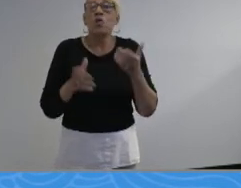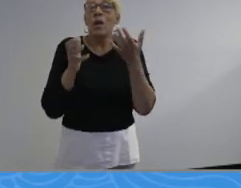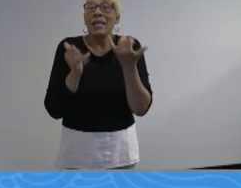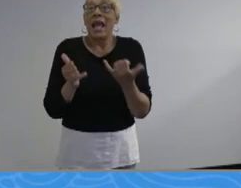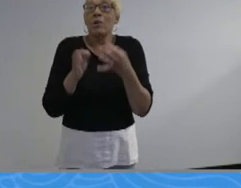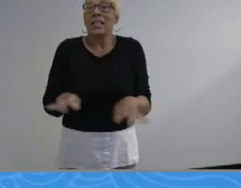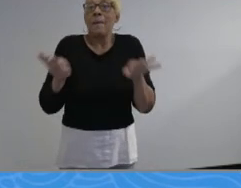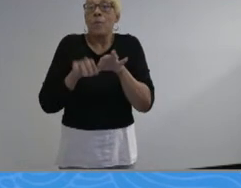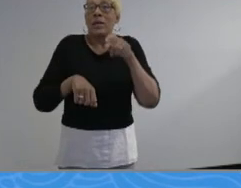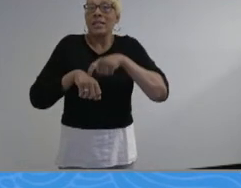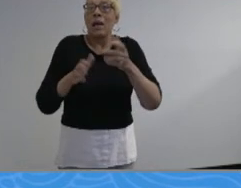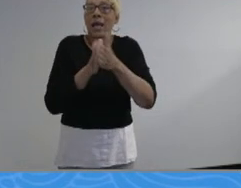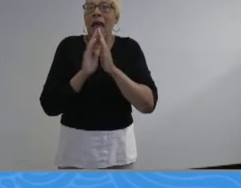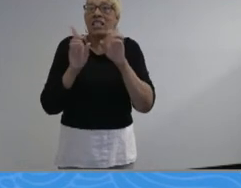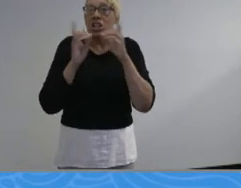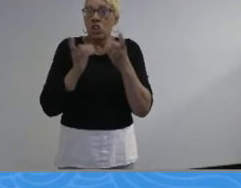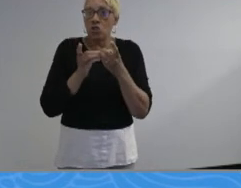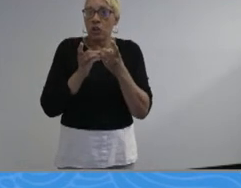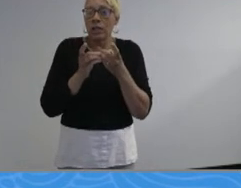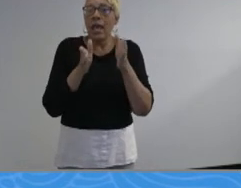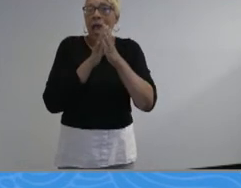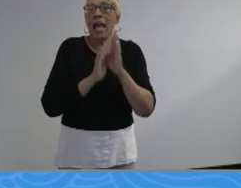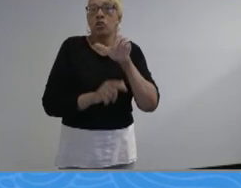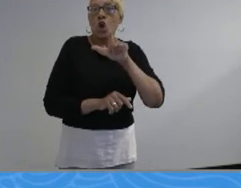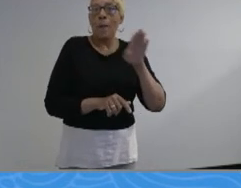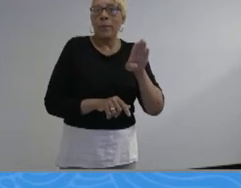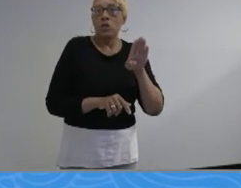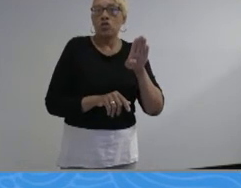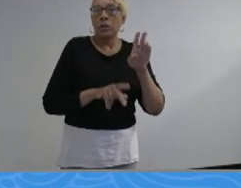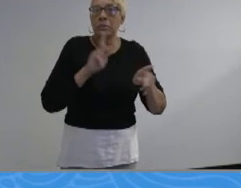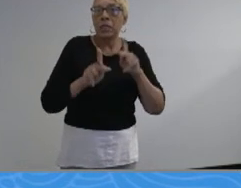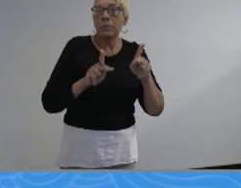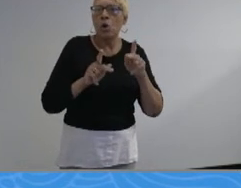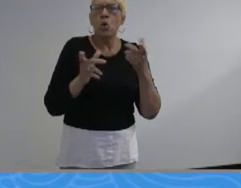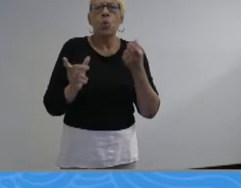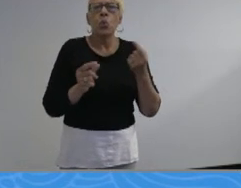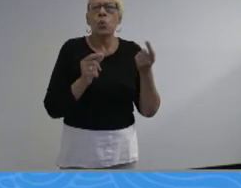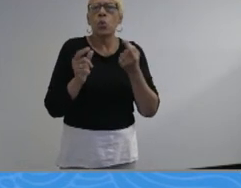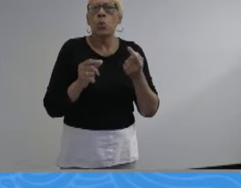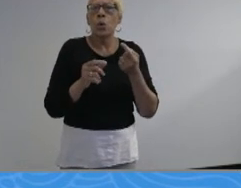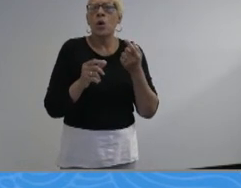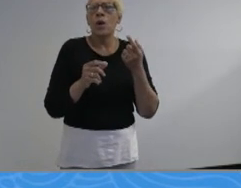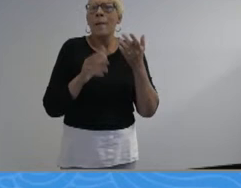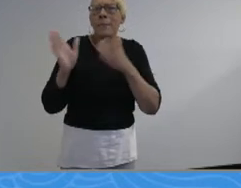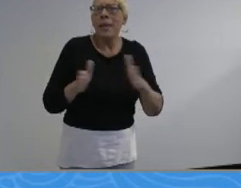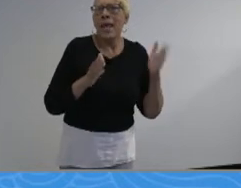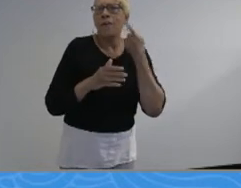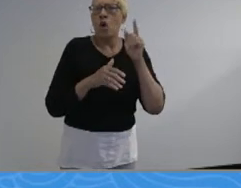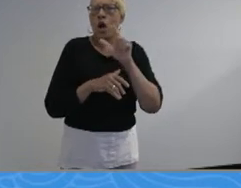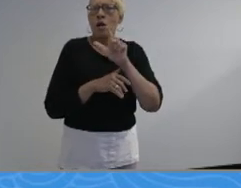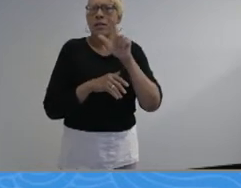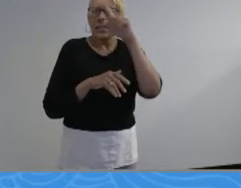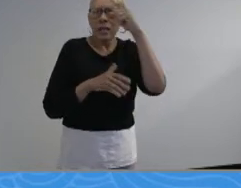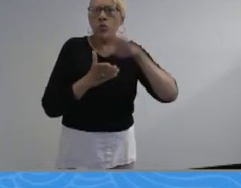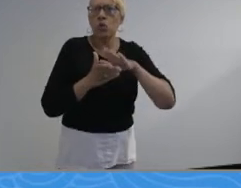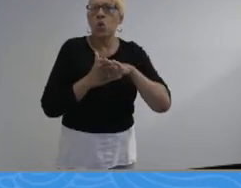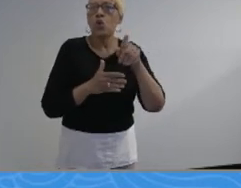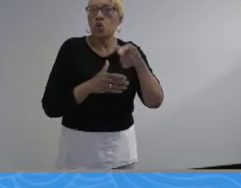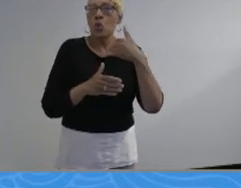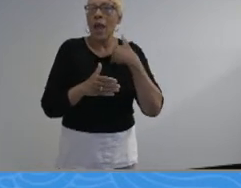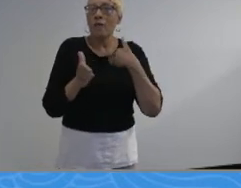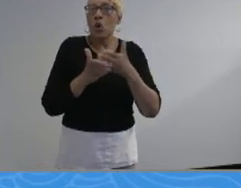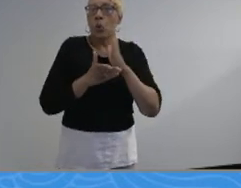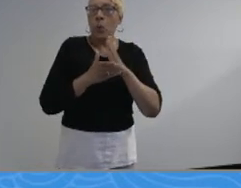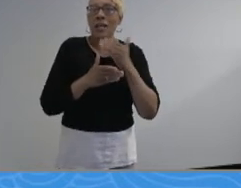time to ask your district, to ask Long Beach folks, what they're planning to do about summer school and extended learning. You have a right to provide input